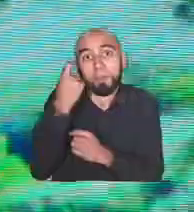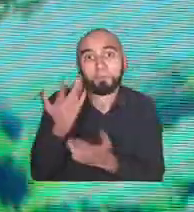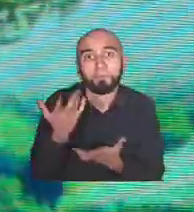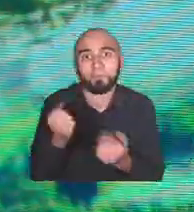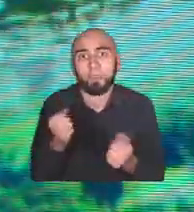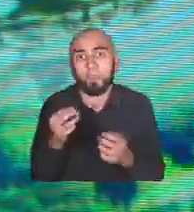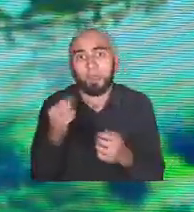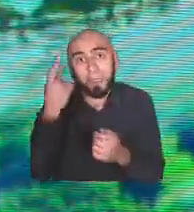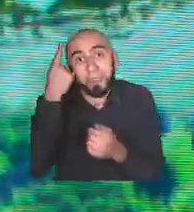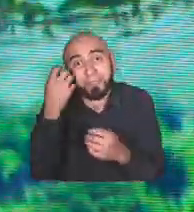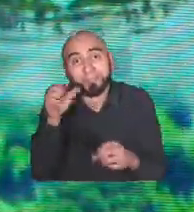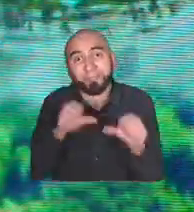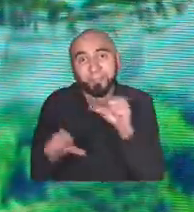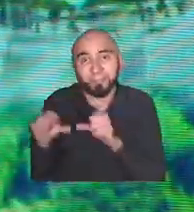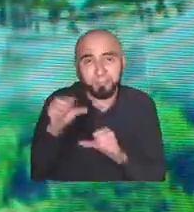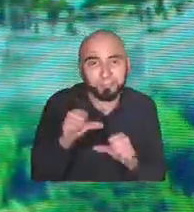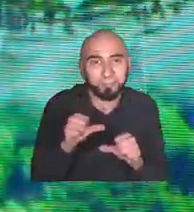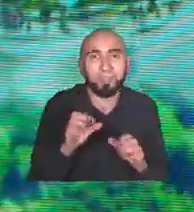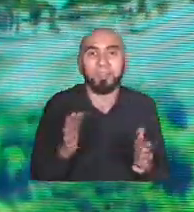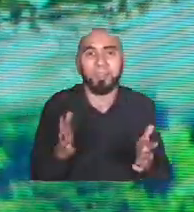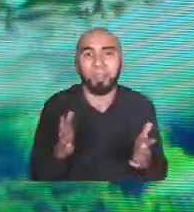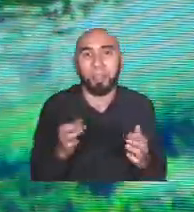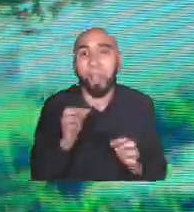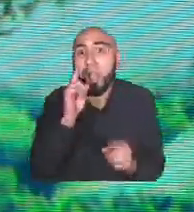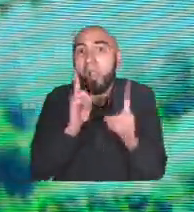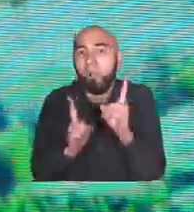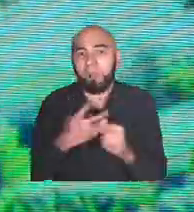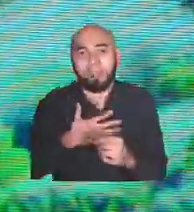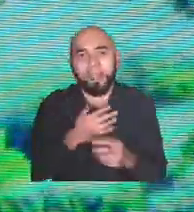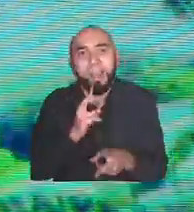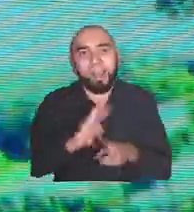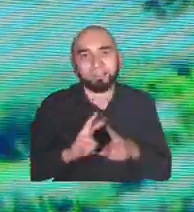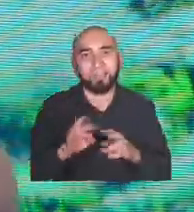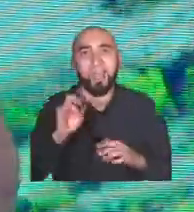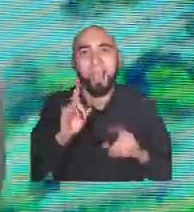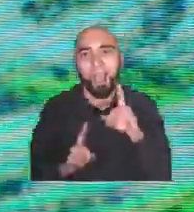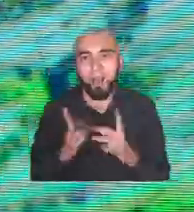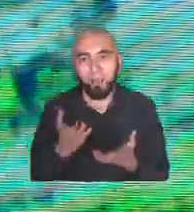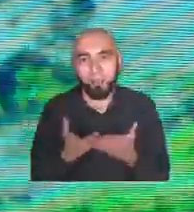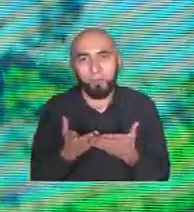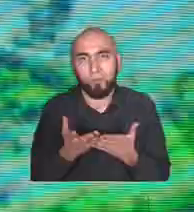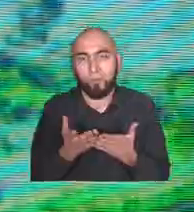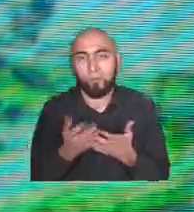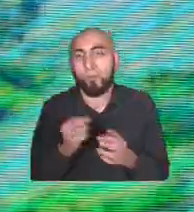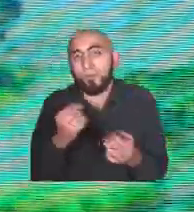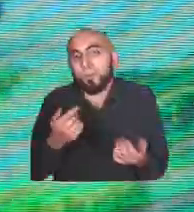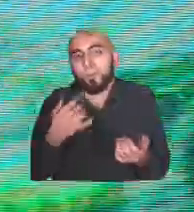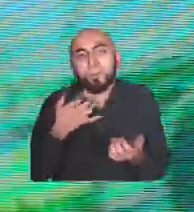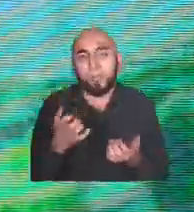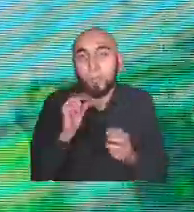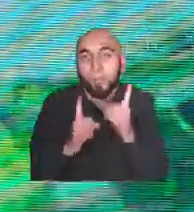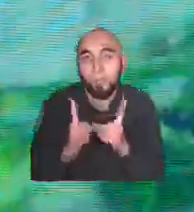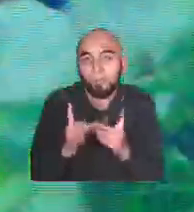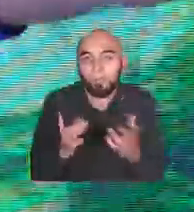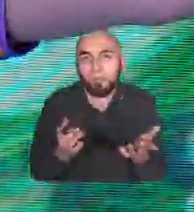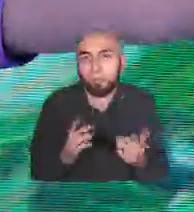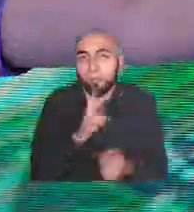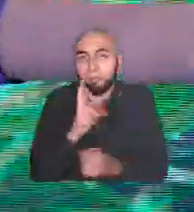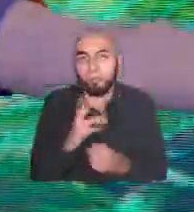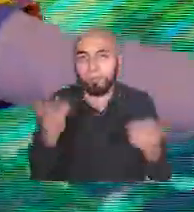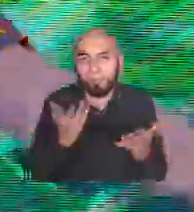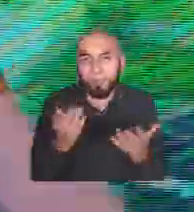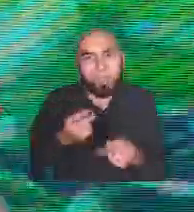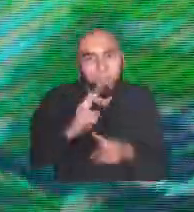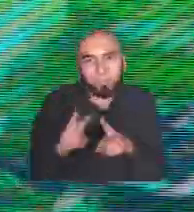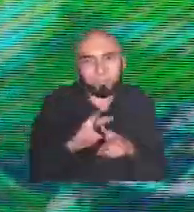but people want to do something. And oftentimes the answer is having people do something at human scale. Instead of this big